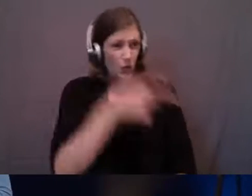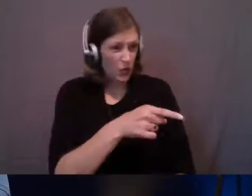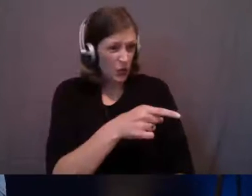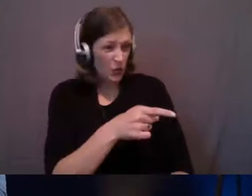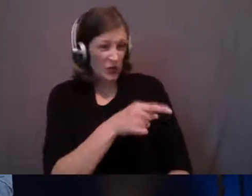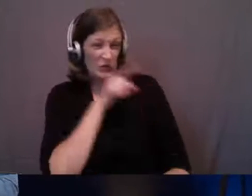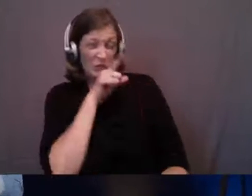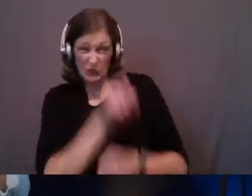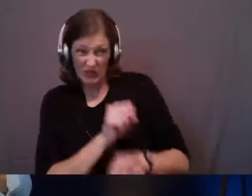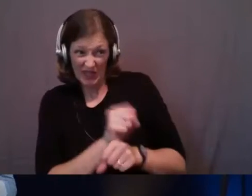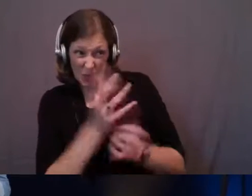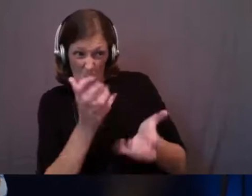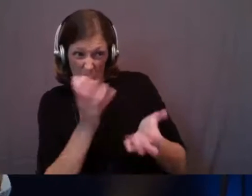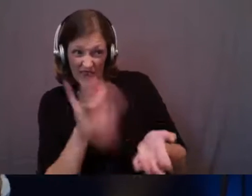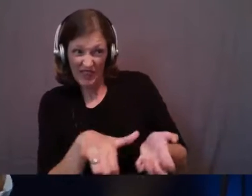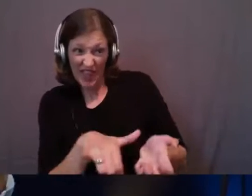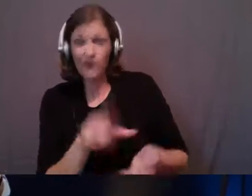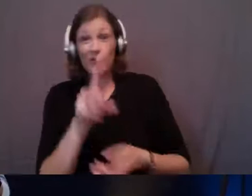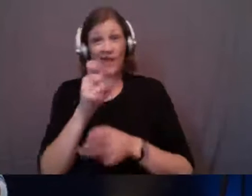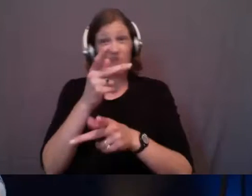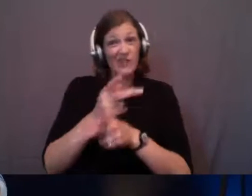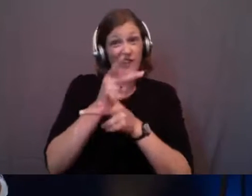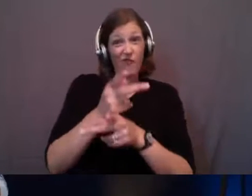want to do that? And we've got to be careful, because in our